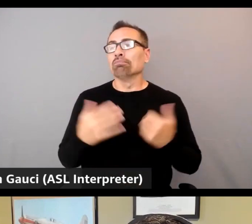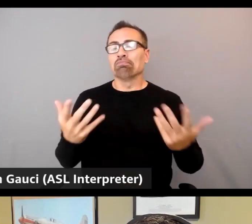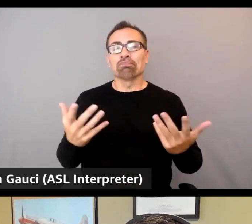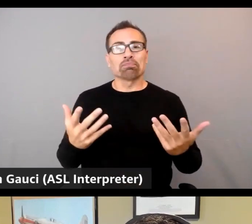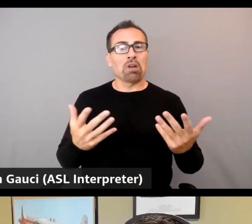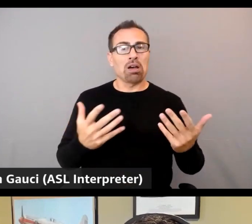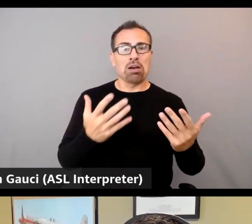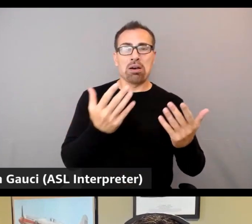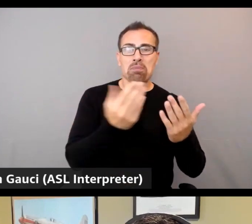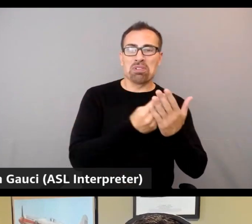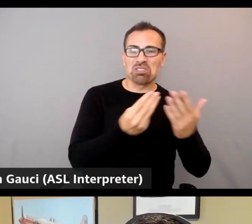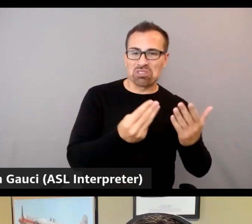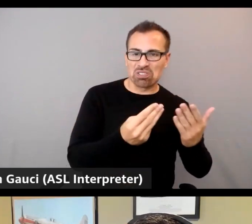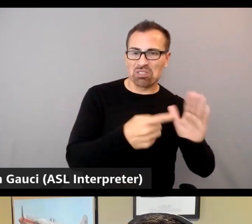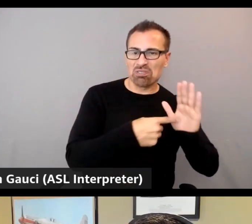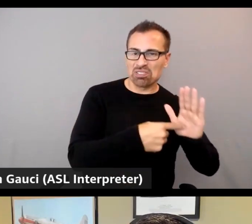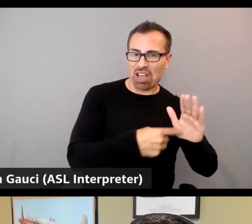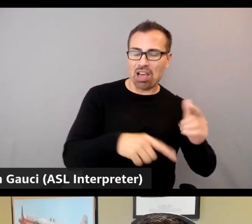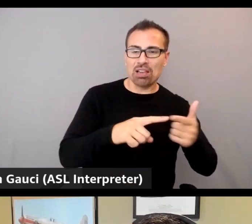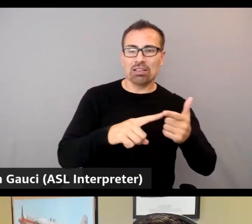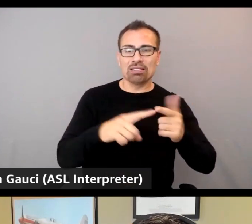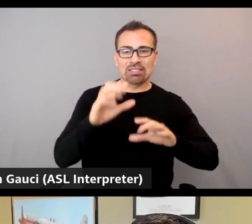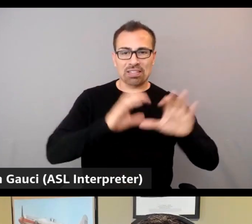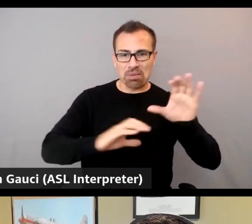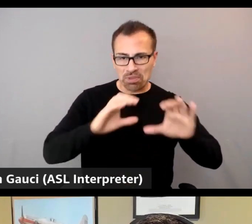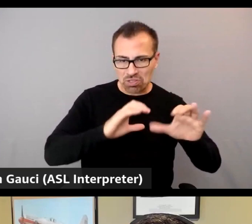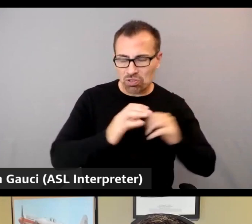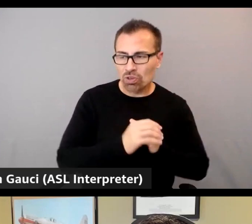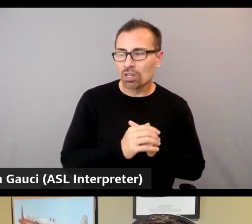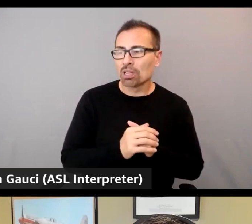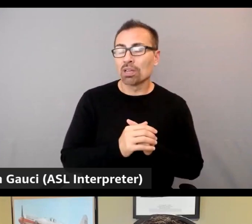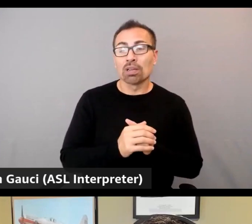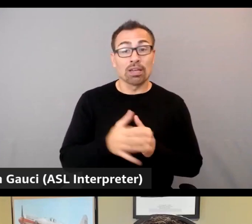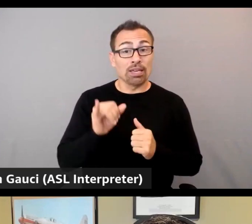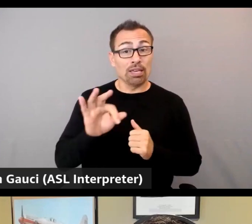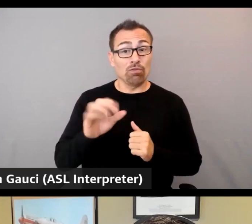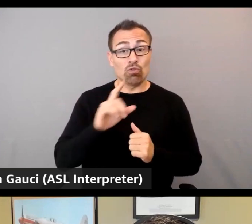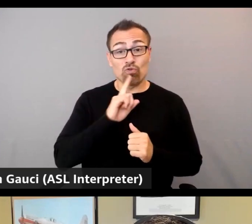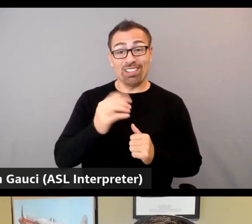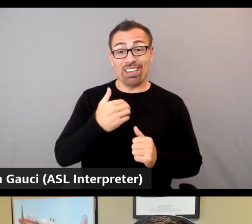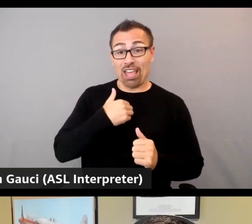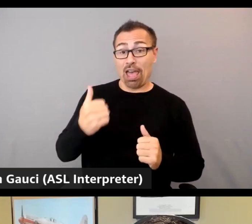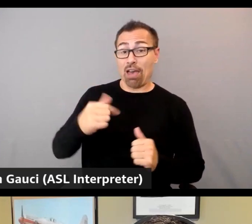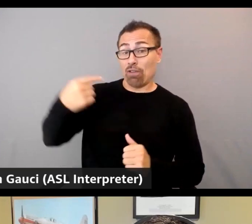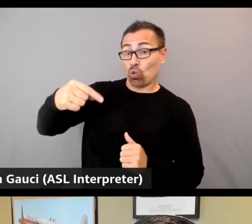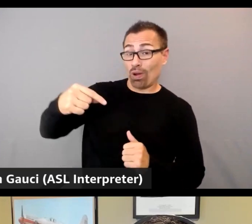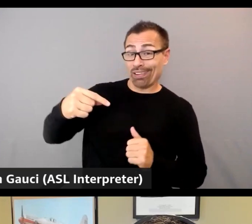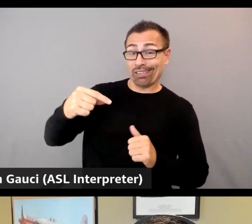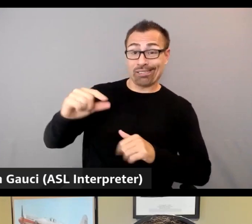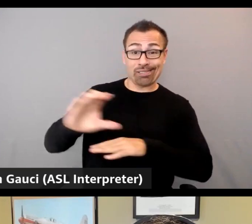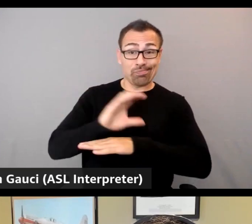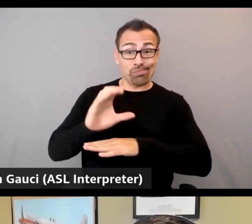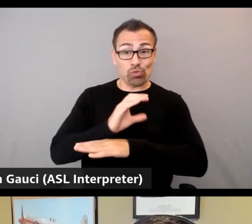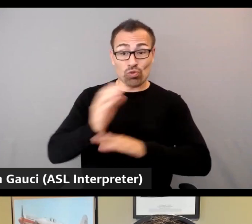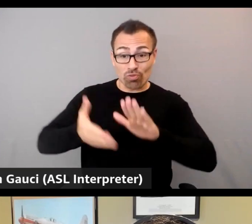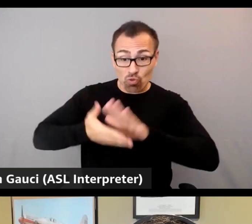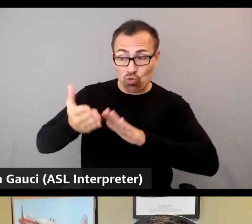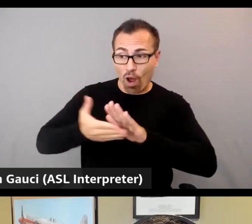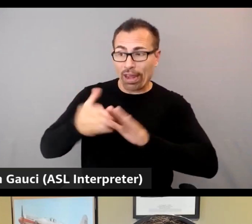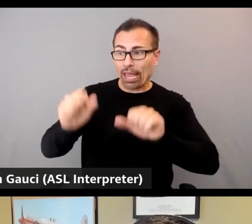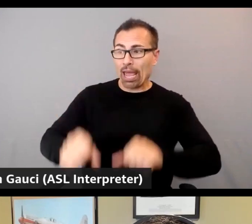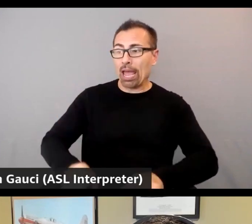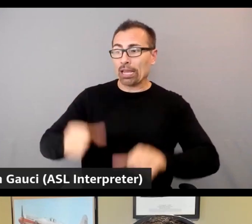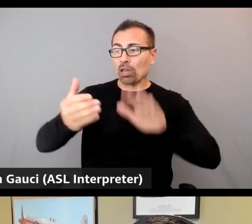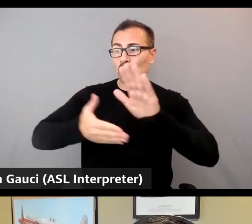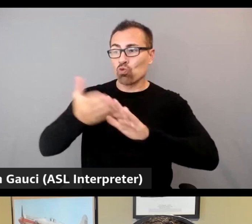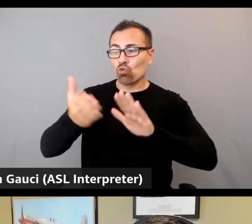chemistry. I think if you really manage to get a quantum computer running and be able to run these simulations on a large scale with